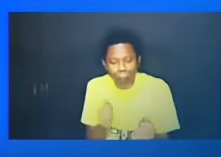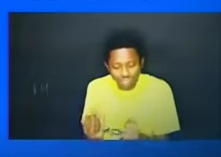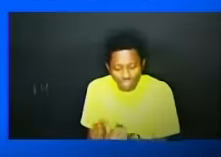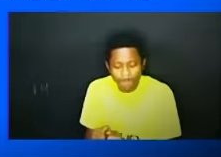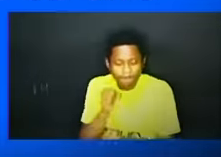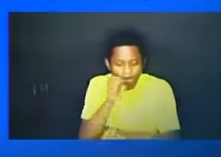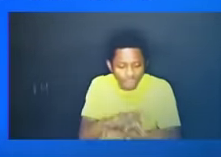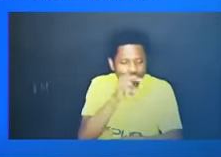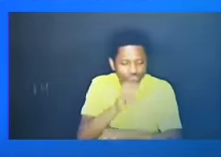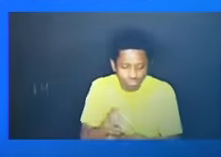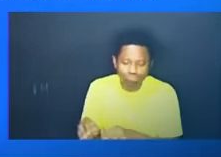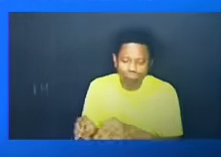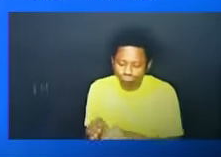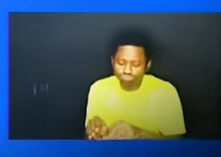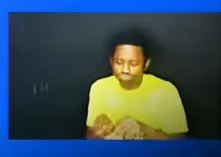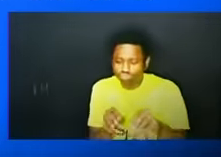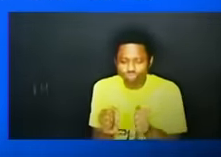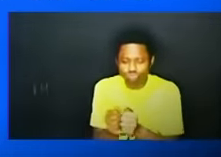land.